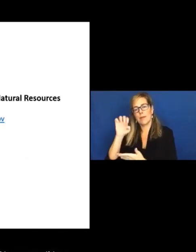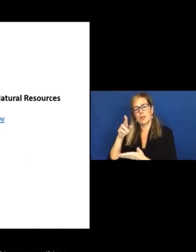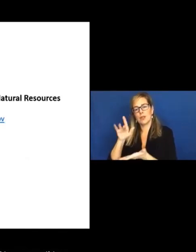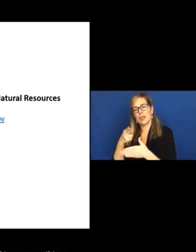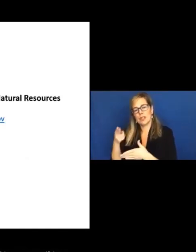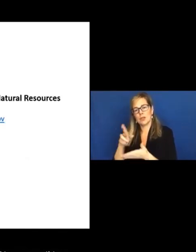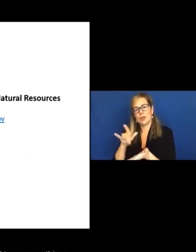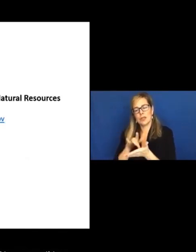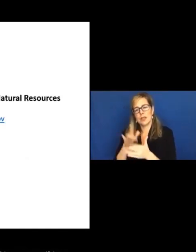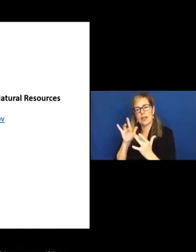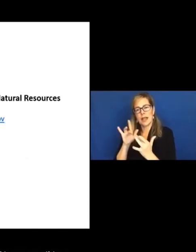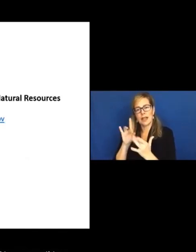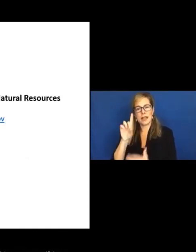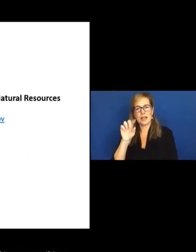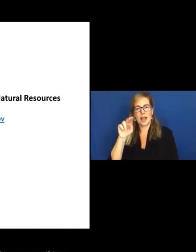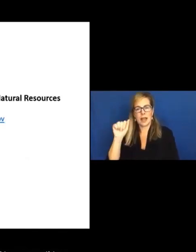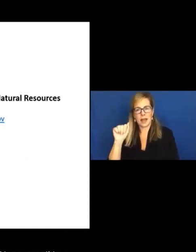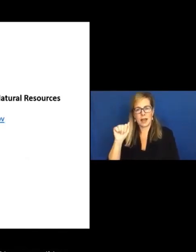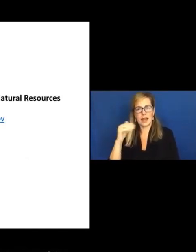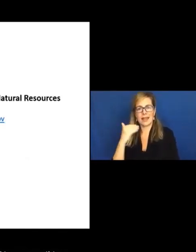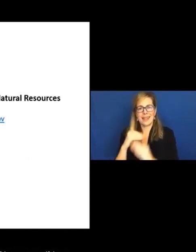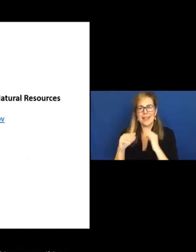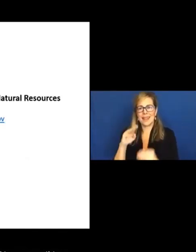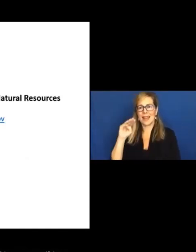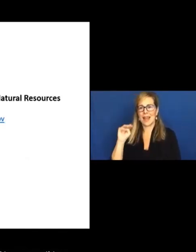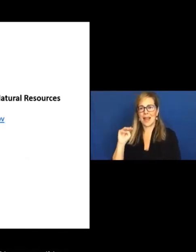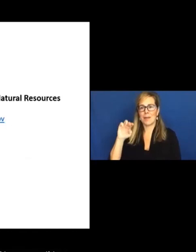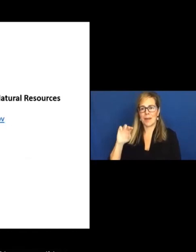Contact is Diana. Email is